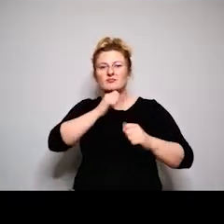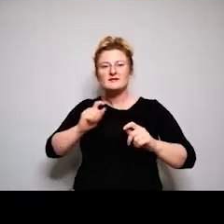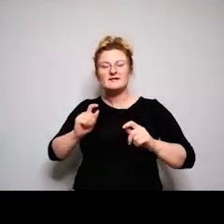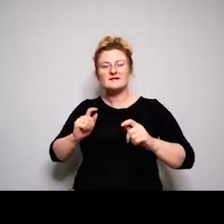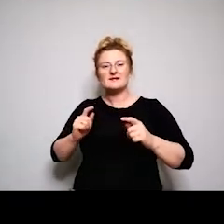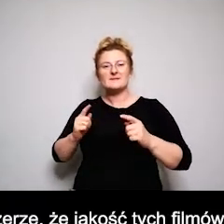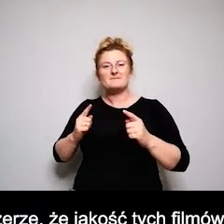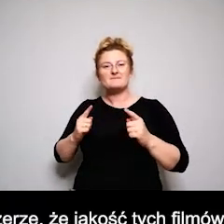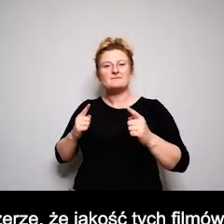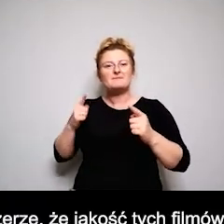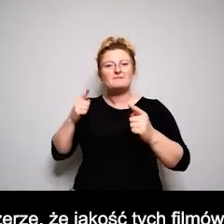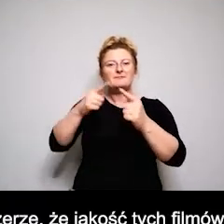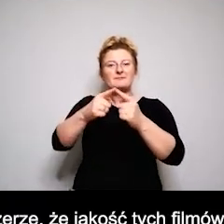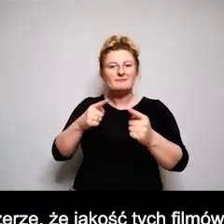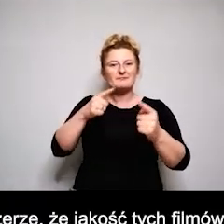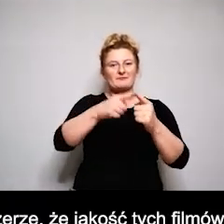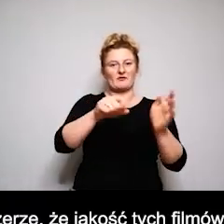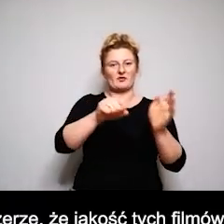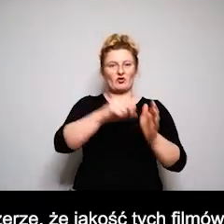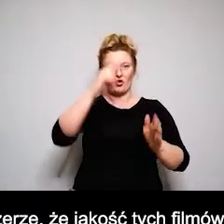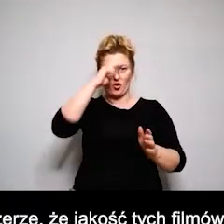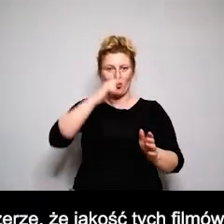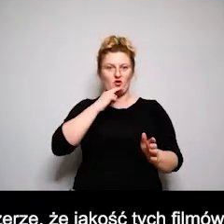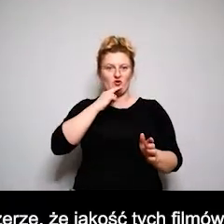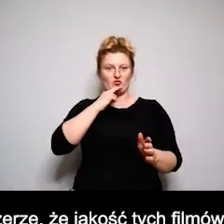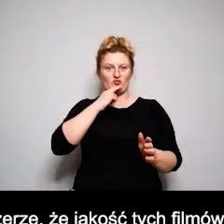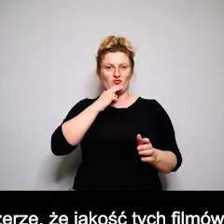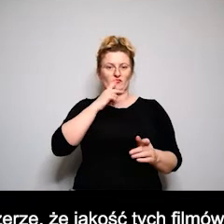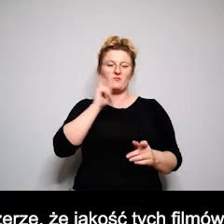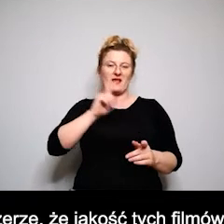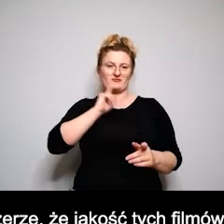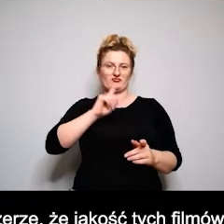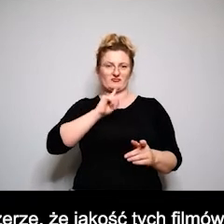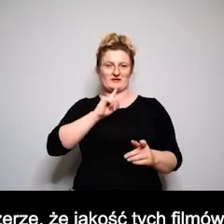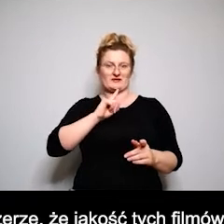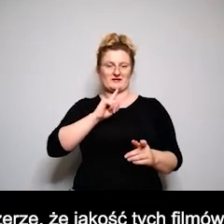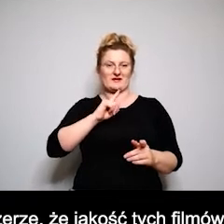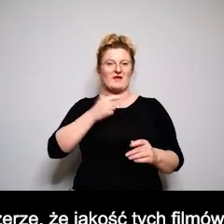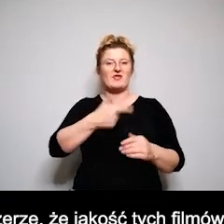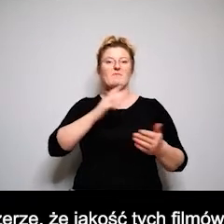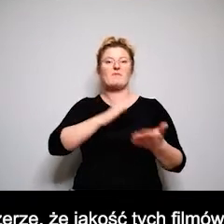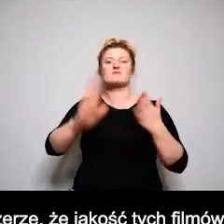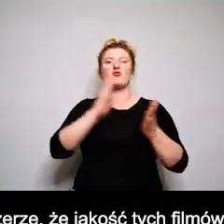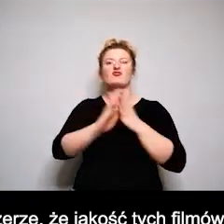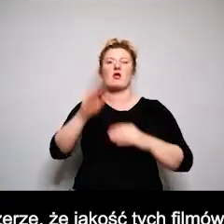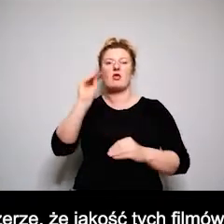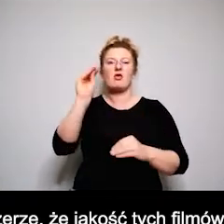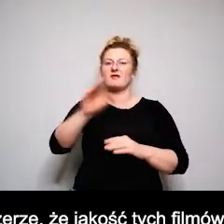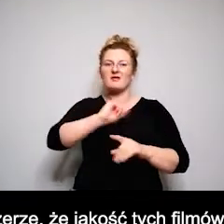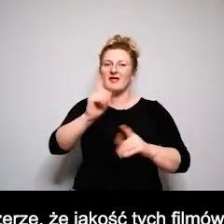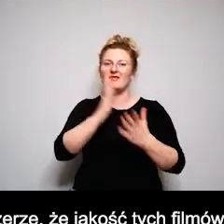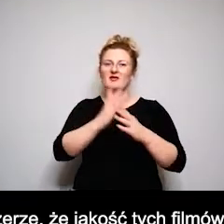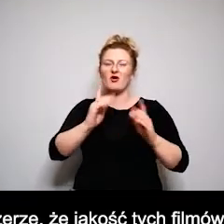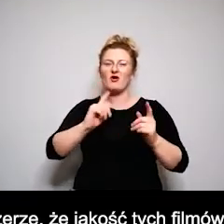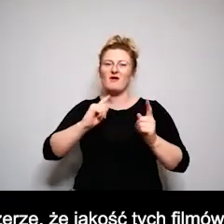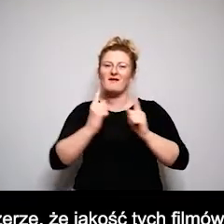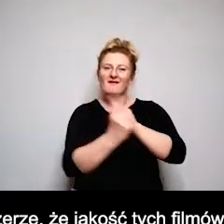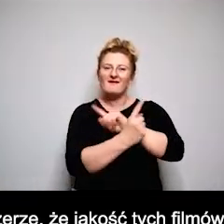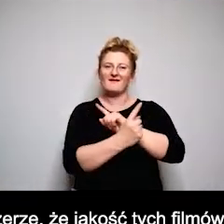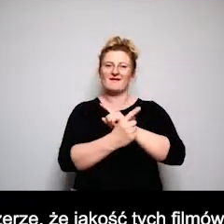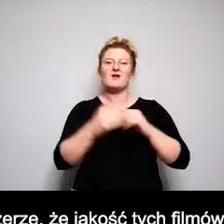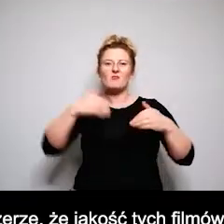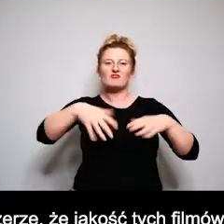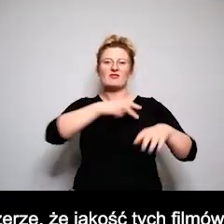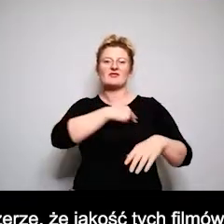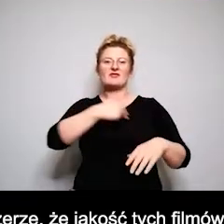those are videos that you can see the children talking. Maybe you're not going to understand because it's in Spanish. But you can